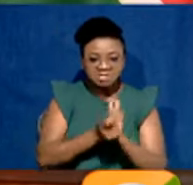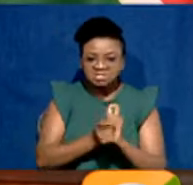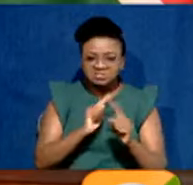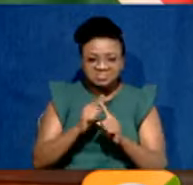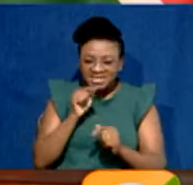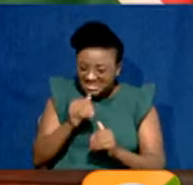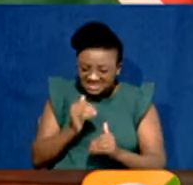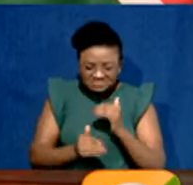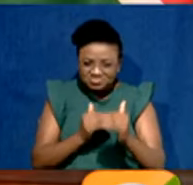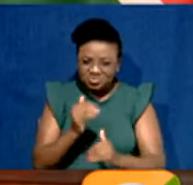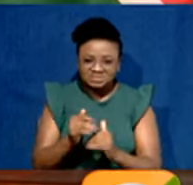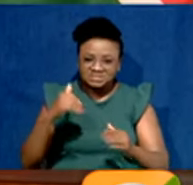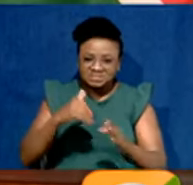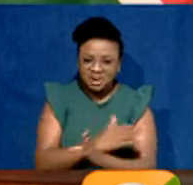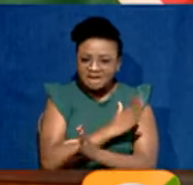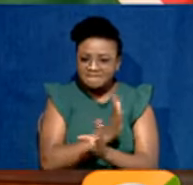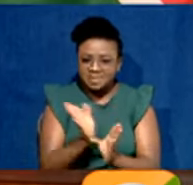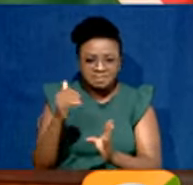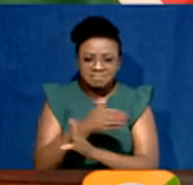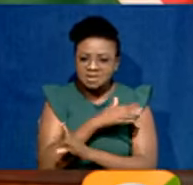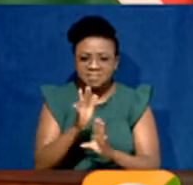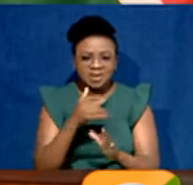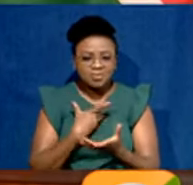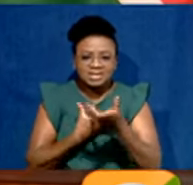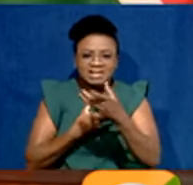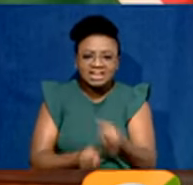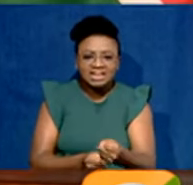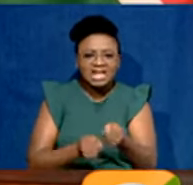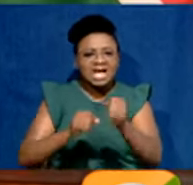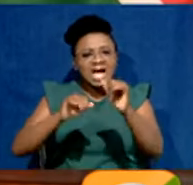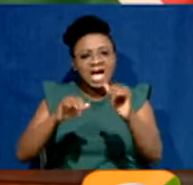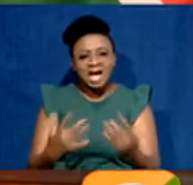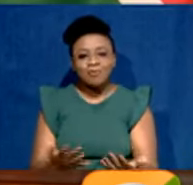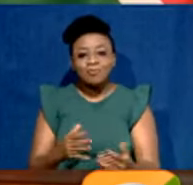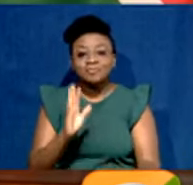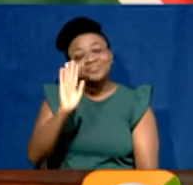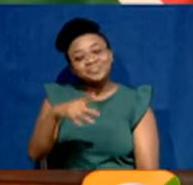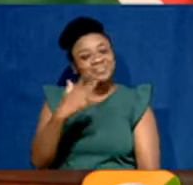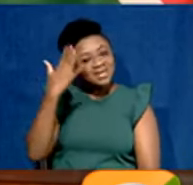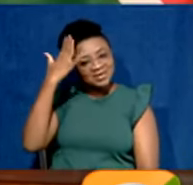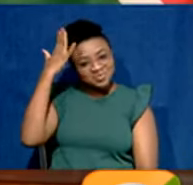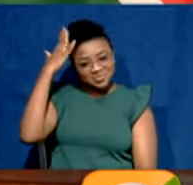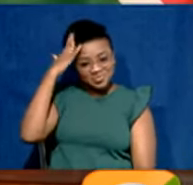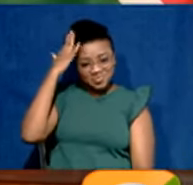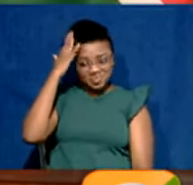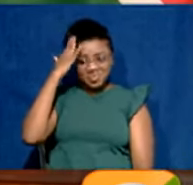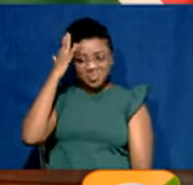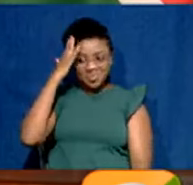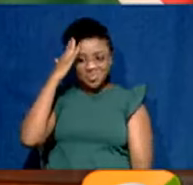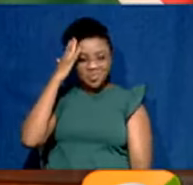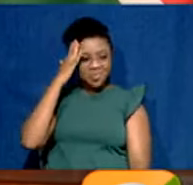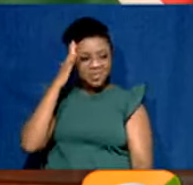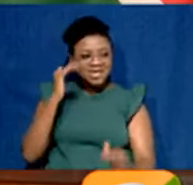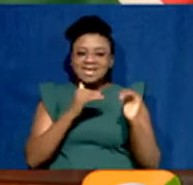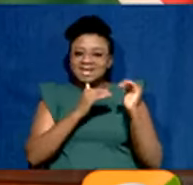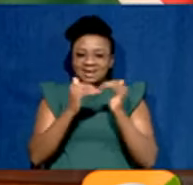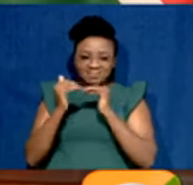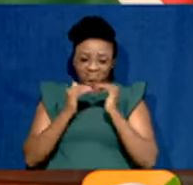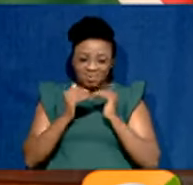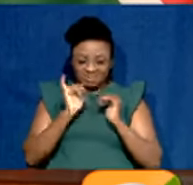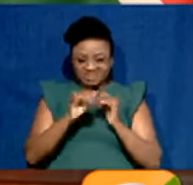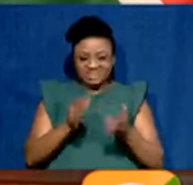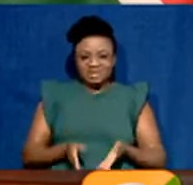process? You know, that's what democracy is all about. You know, many people actually have told